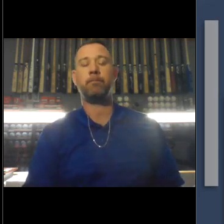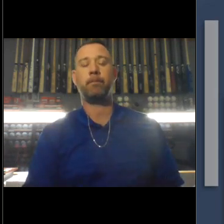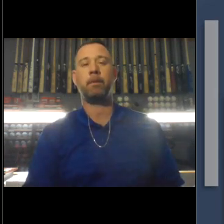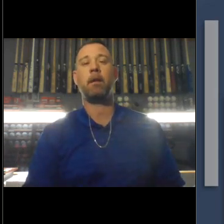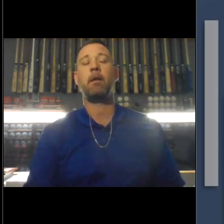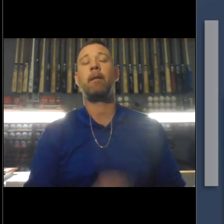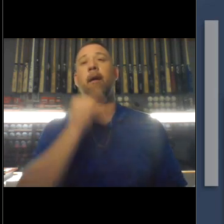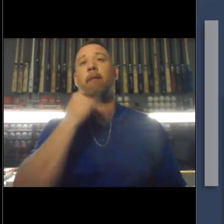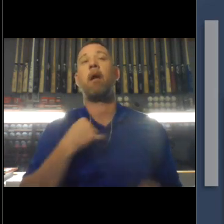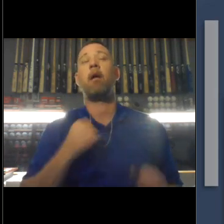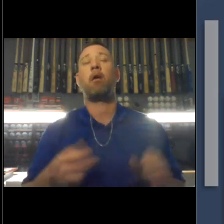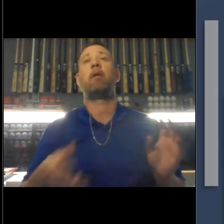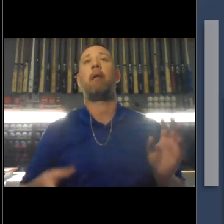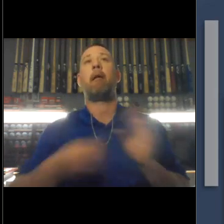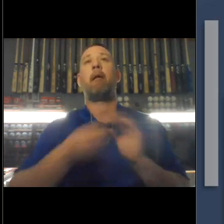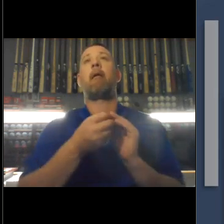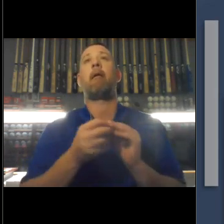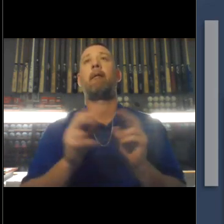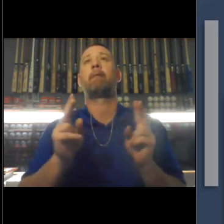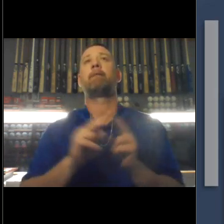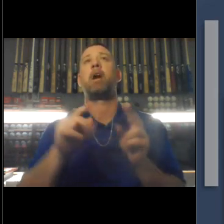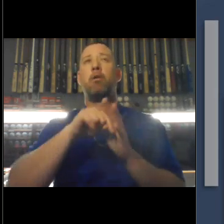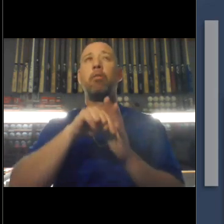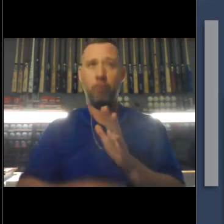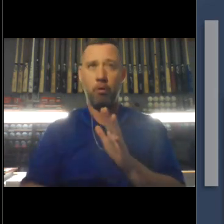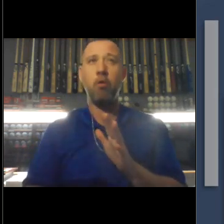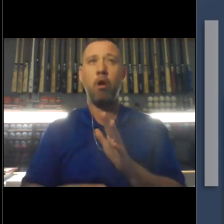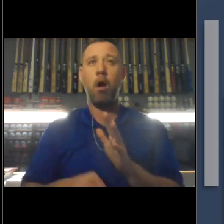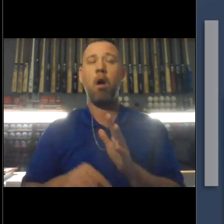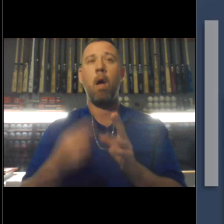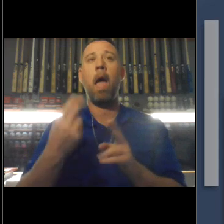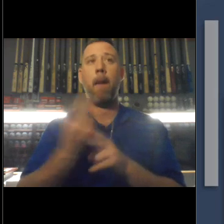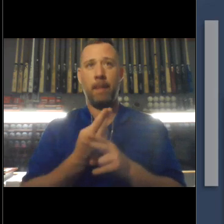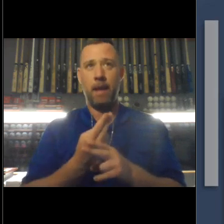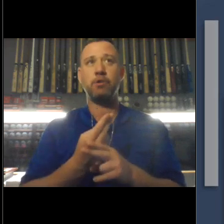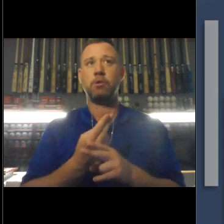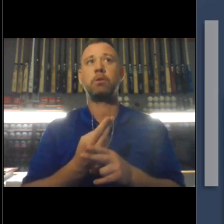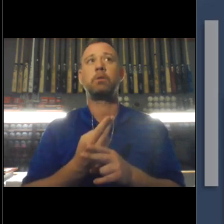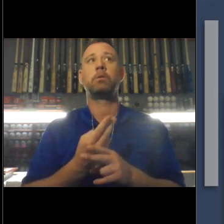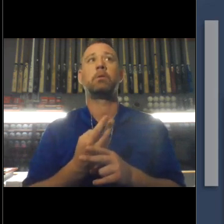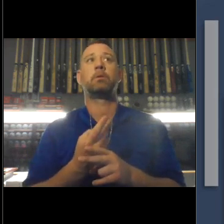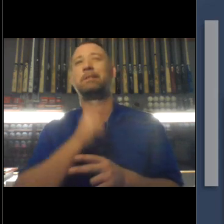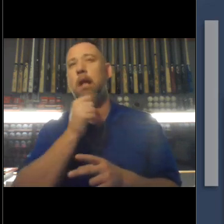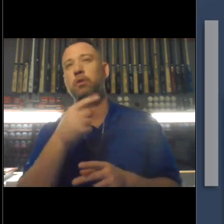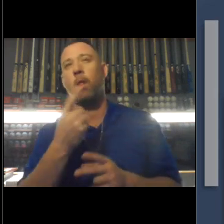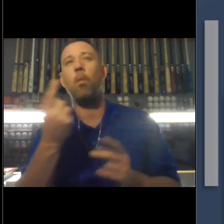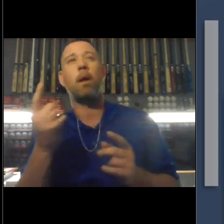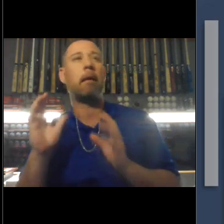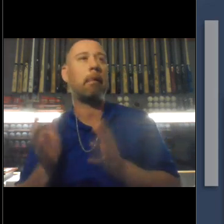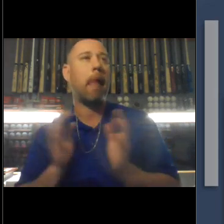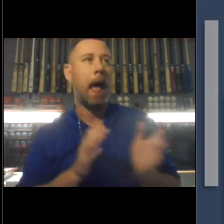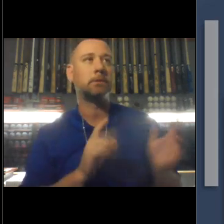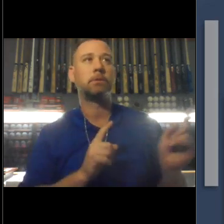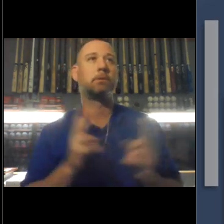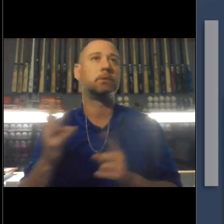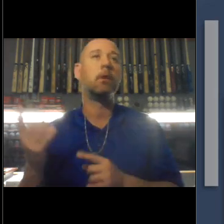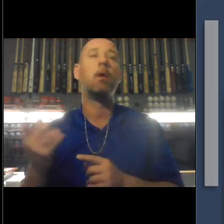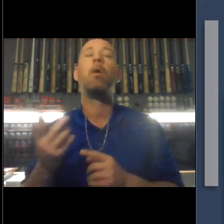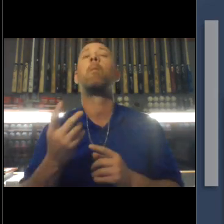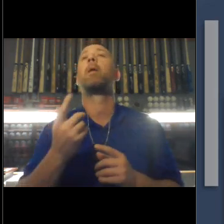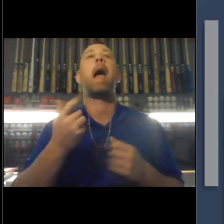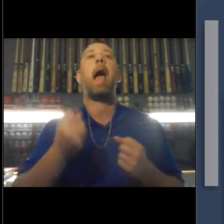add, that it's a very thorough application, and one of the things it asks, and it's not just what class you're putting in, but how much traffic is